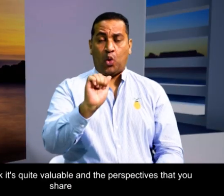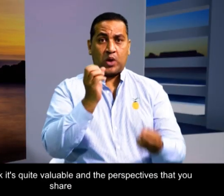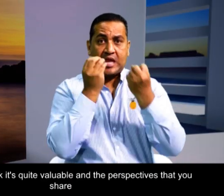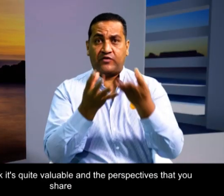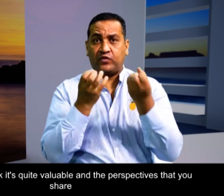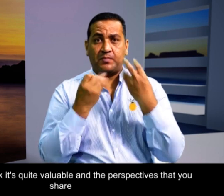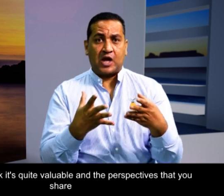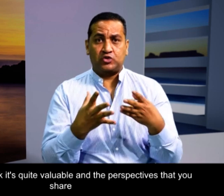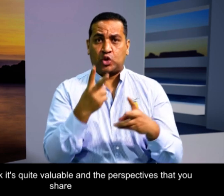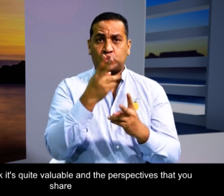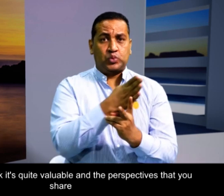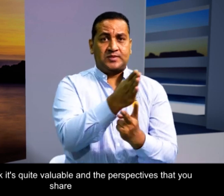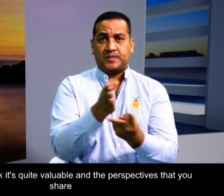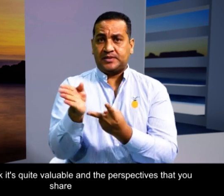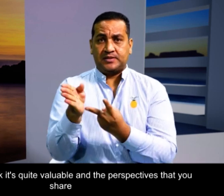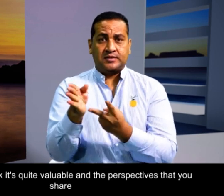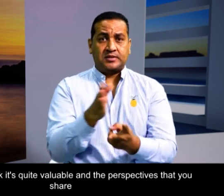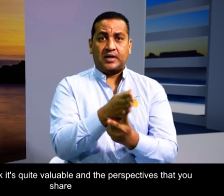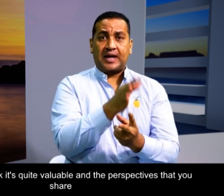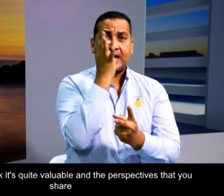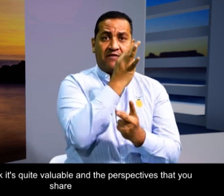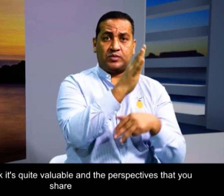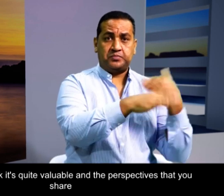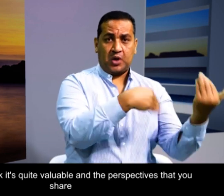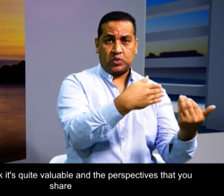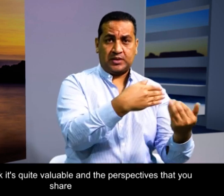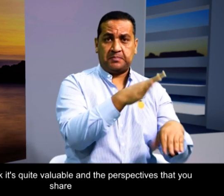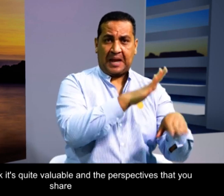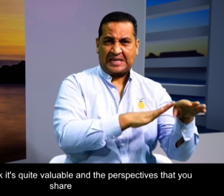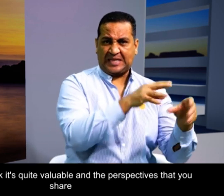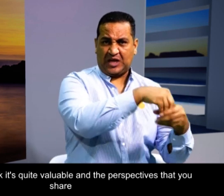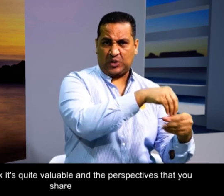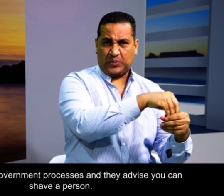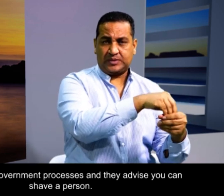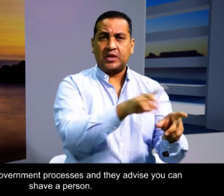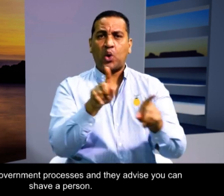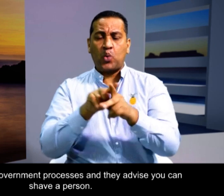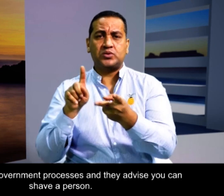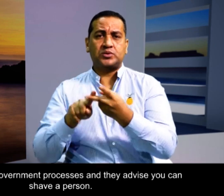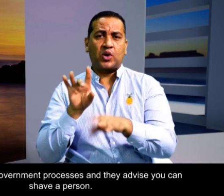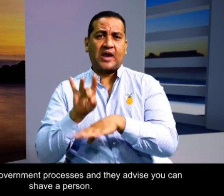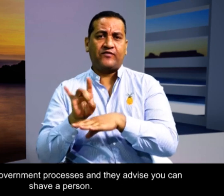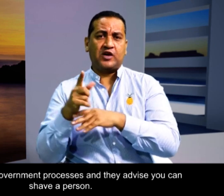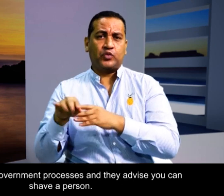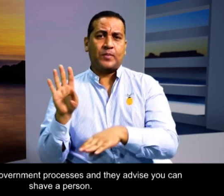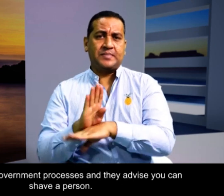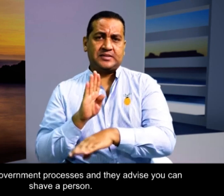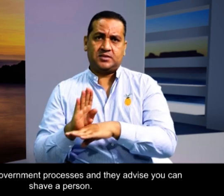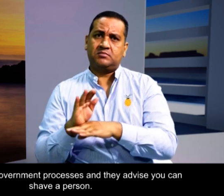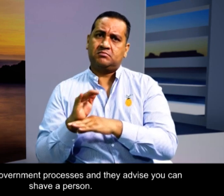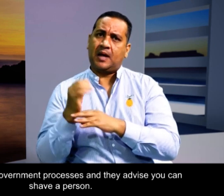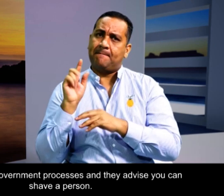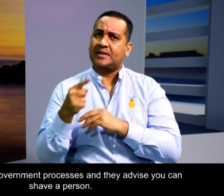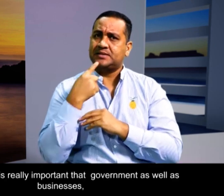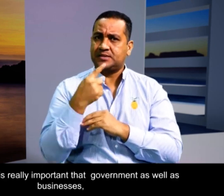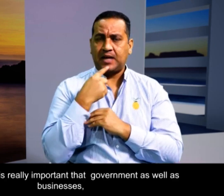Wow, David, I think it's quite valuable and the perspectives that you share. And also with government processes and the advice